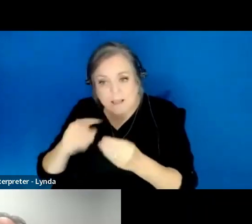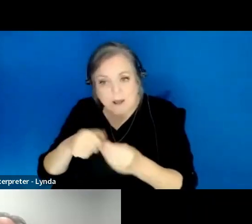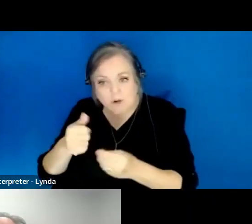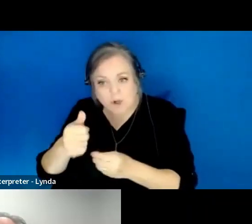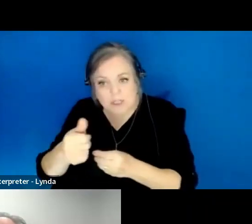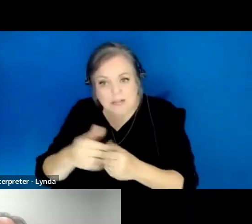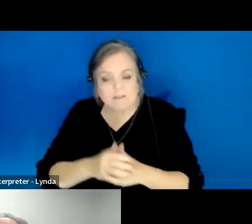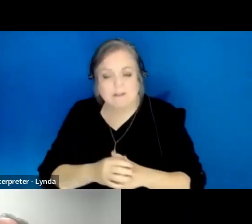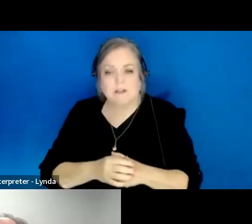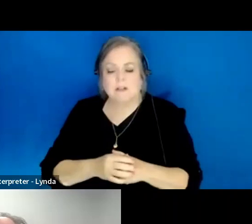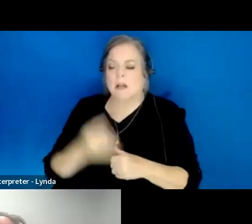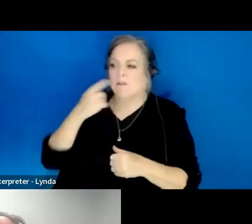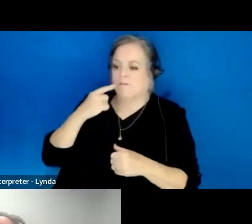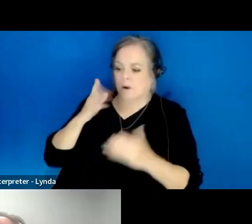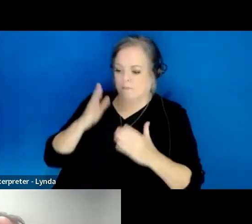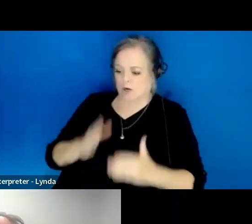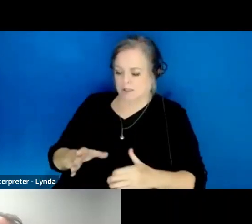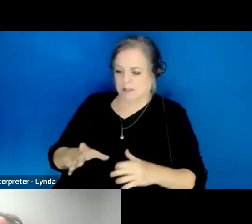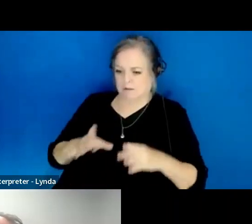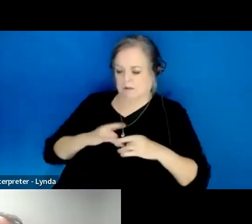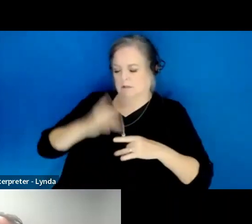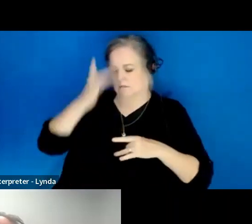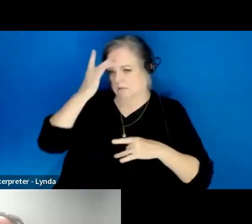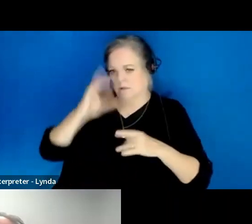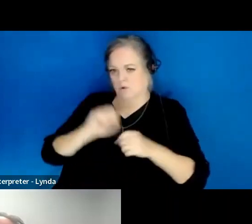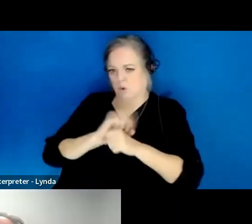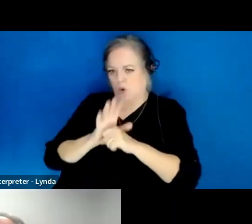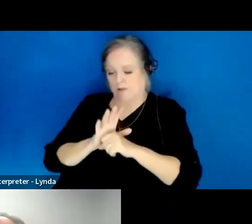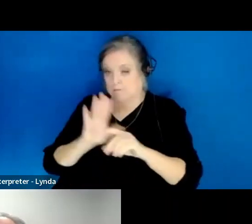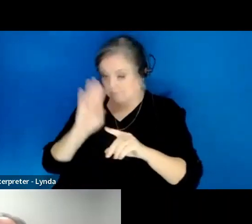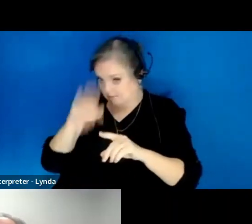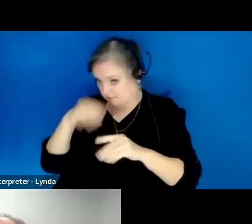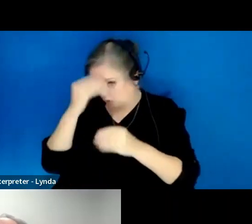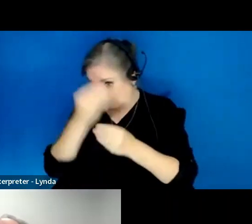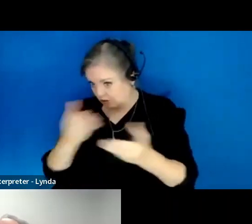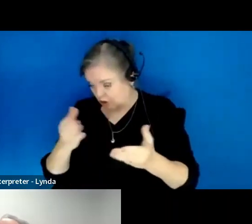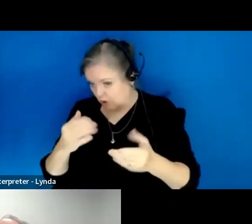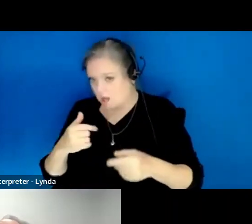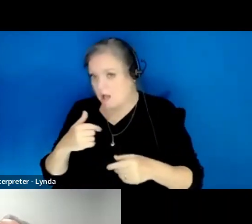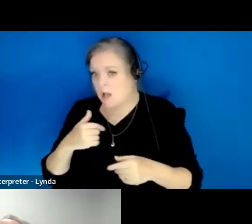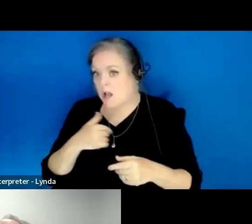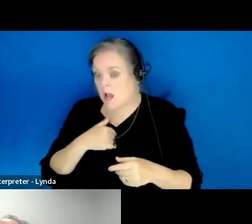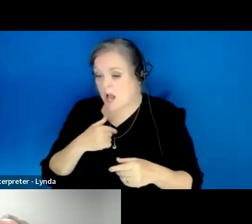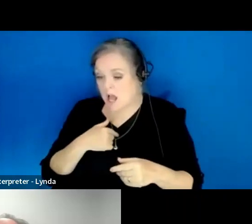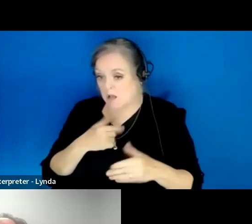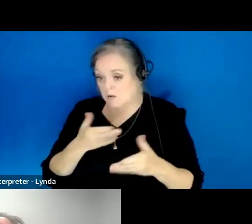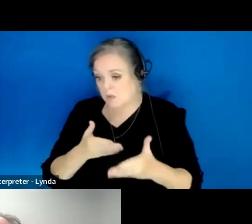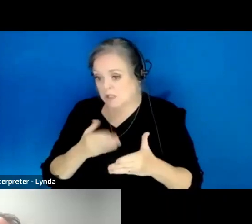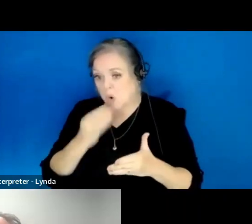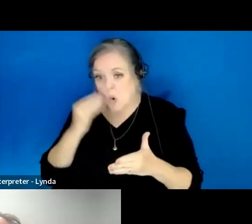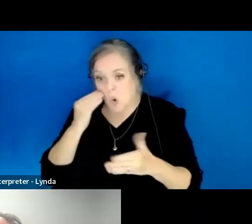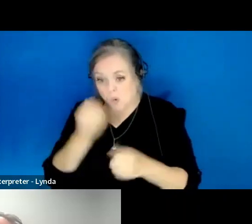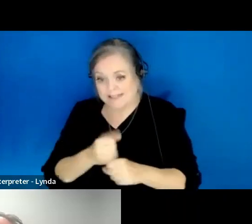for somebody who got COVID, and oh, by the way, just for full disclosure, I was home